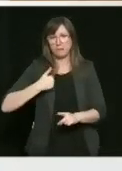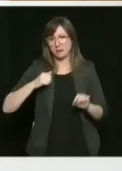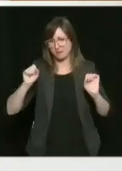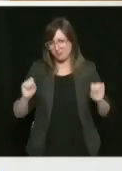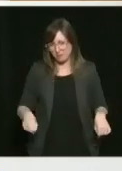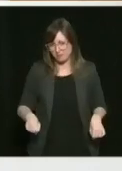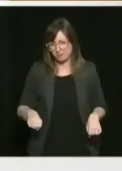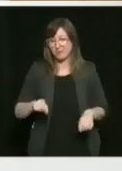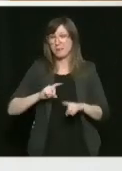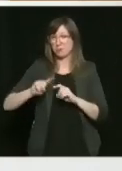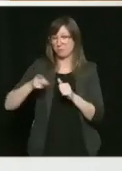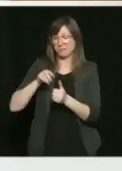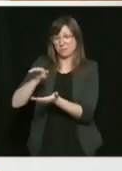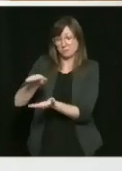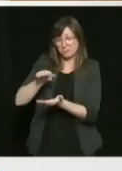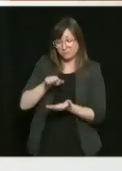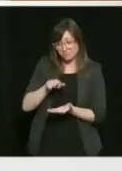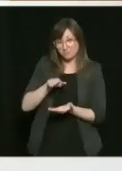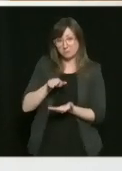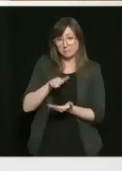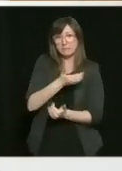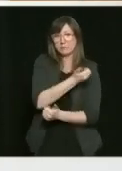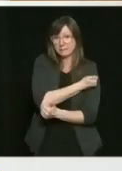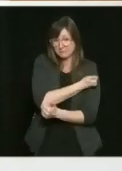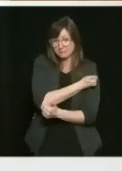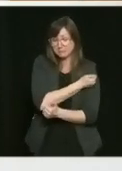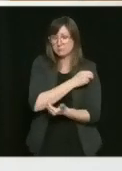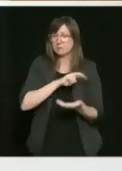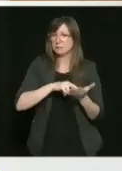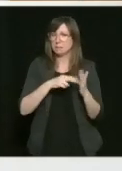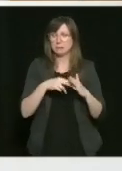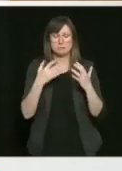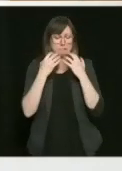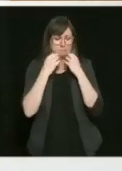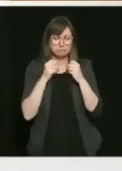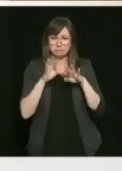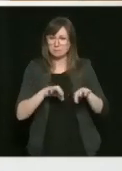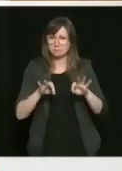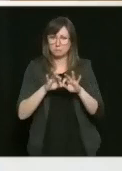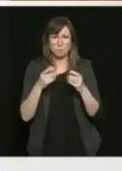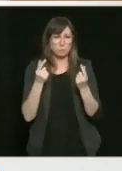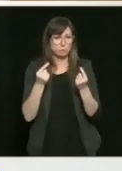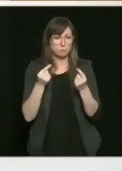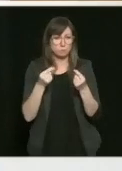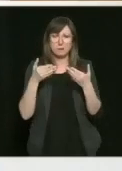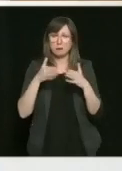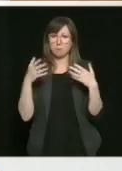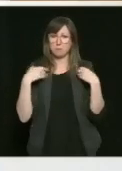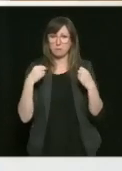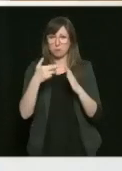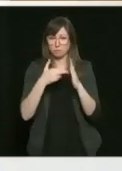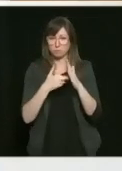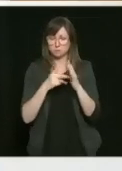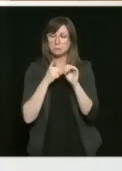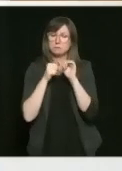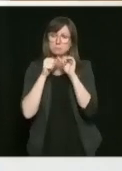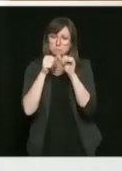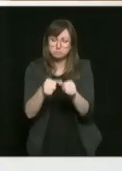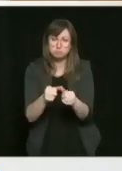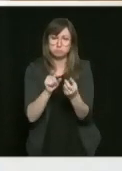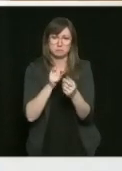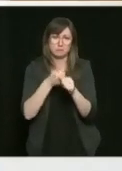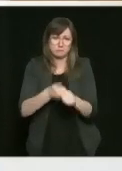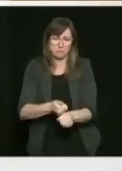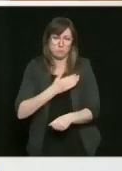these initial stages of vaccine rollout, it is crucial that we all continue with public health measures to protect ourselves and